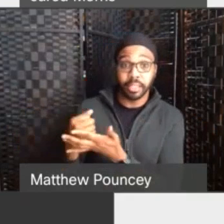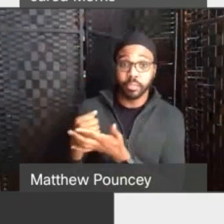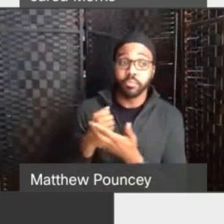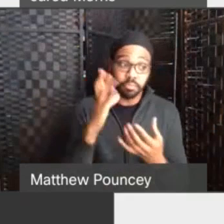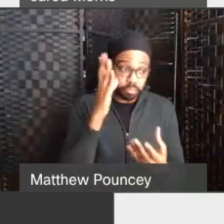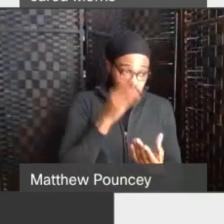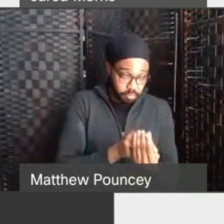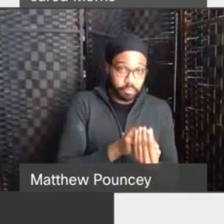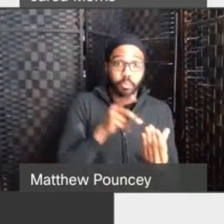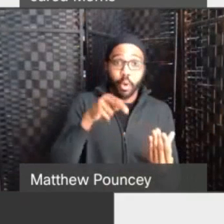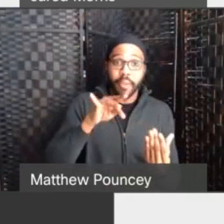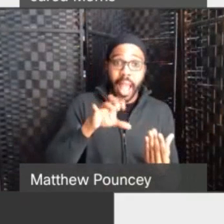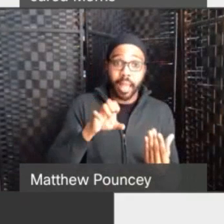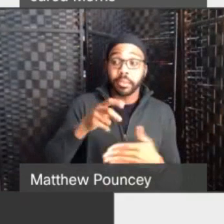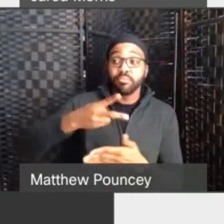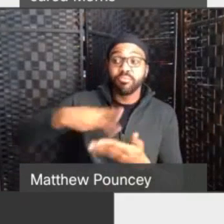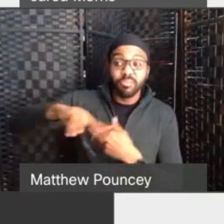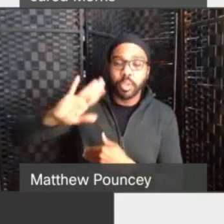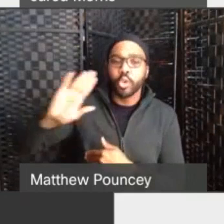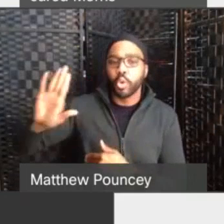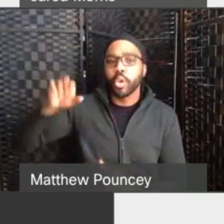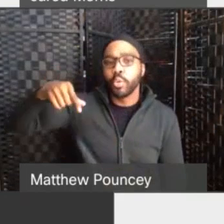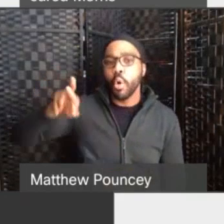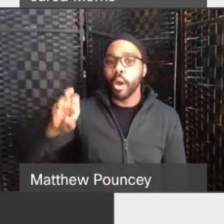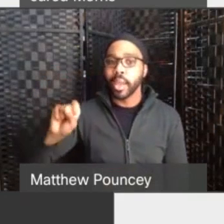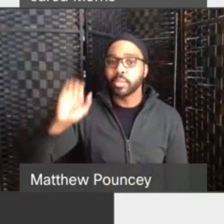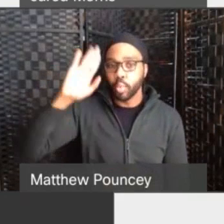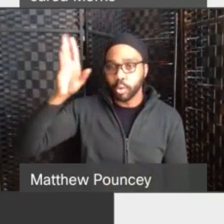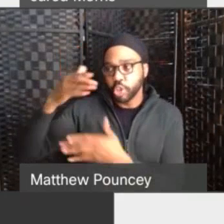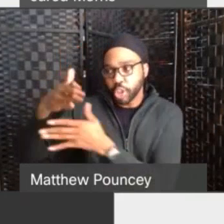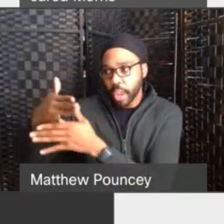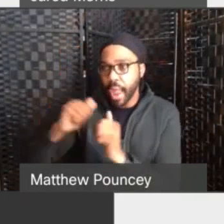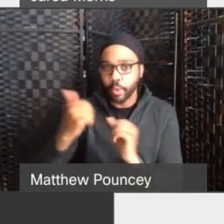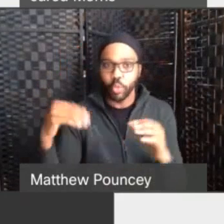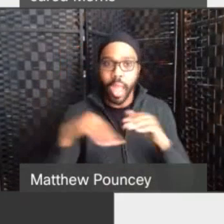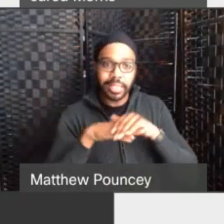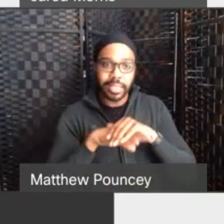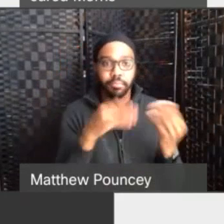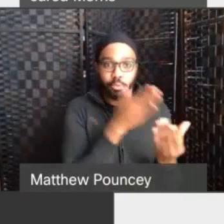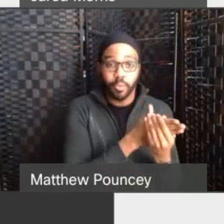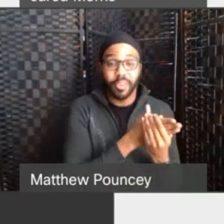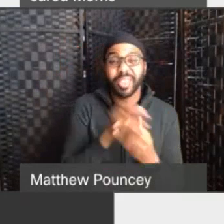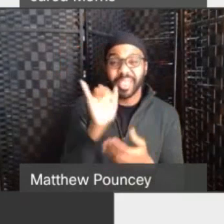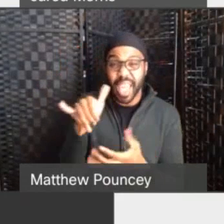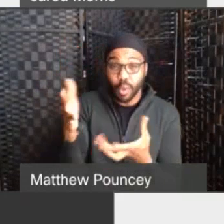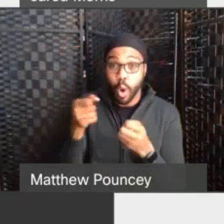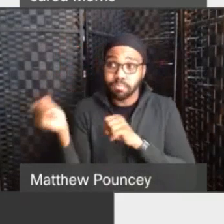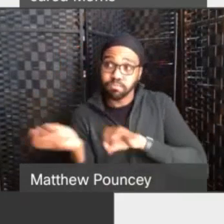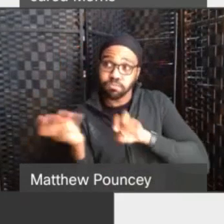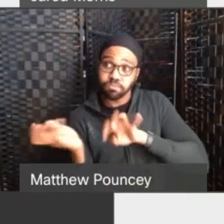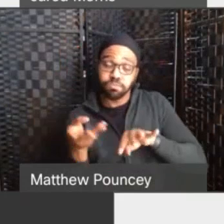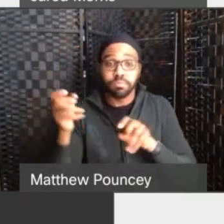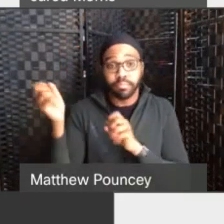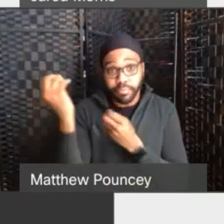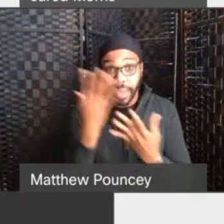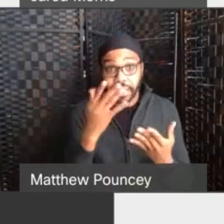And in the next 2 weeks, your QRS will share that with you. The goal is to really do this bi-weekly or monthly, just depending on how easy it is to get the data